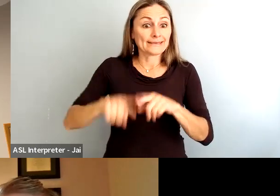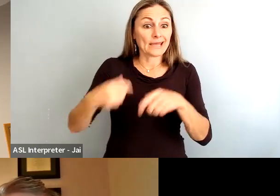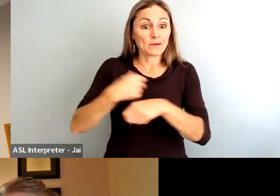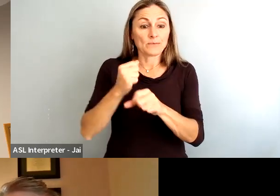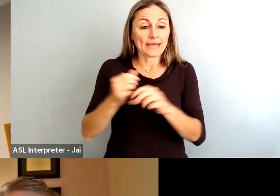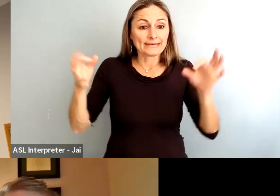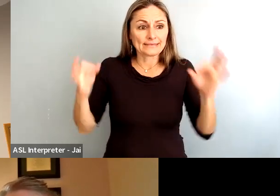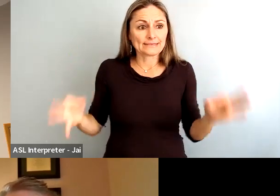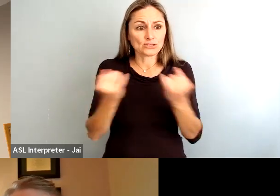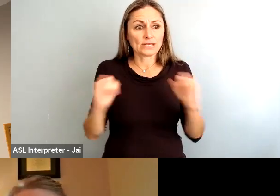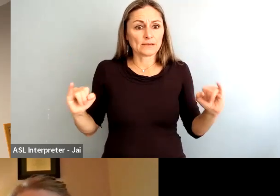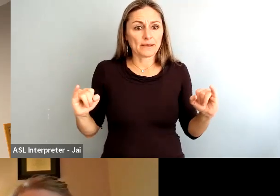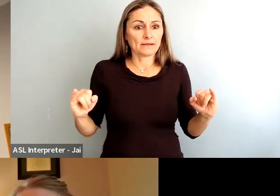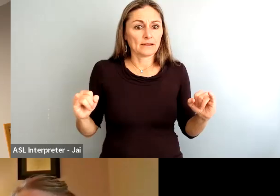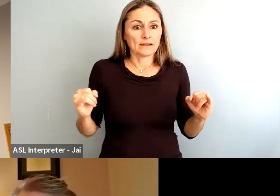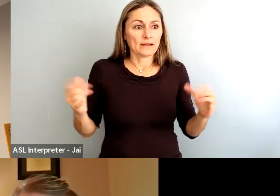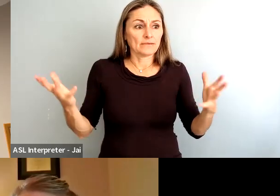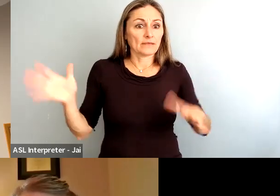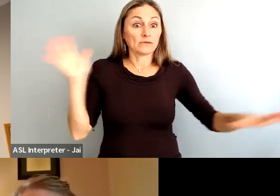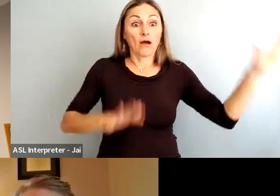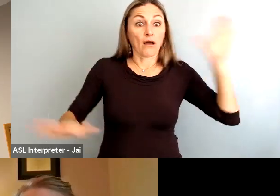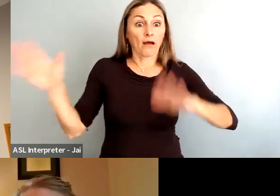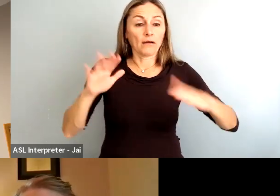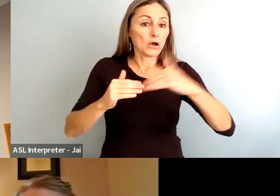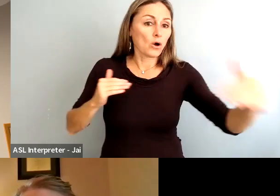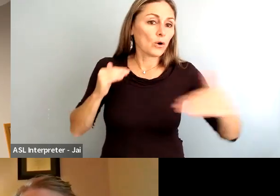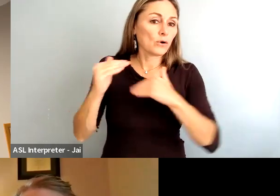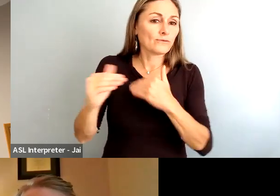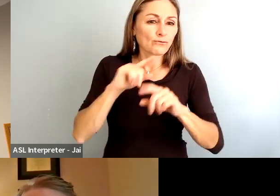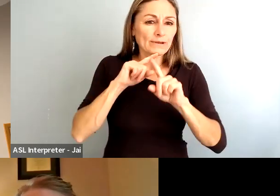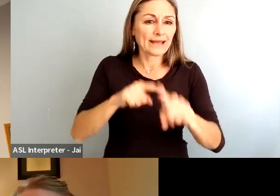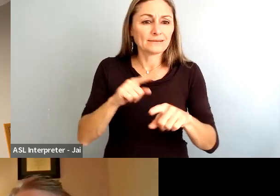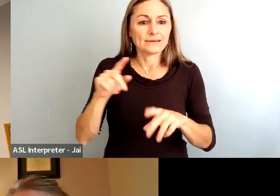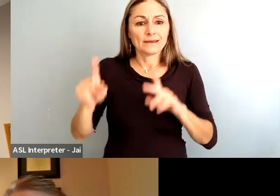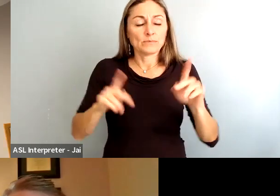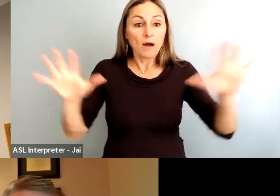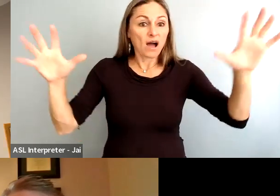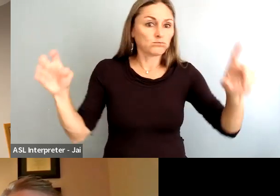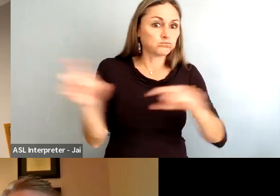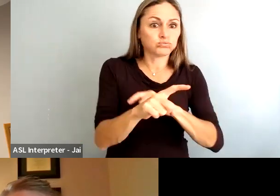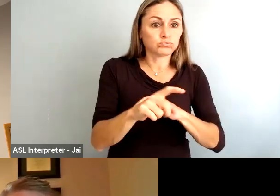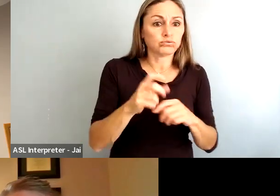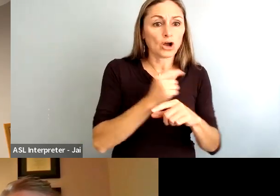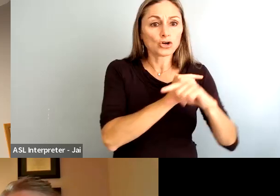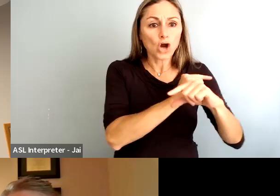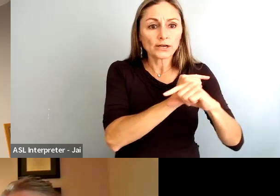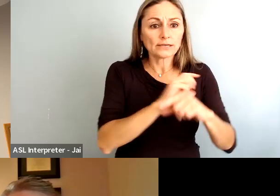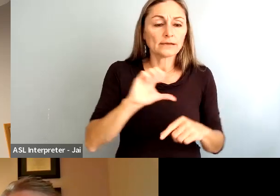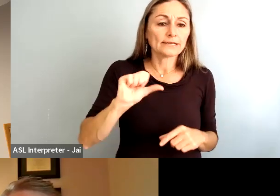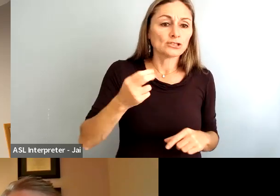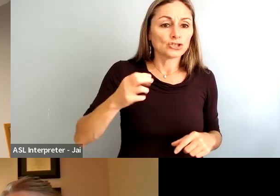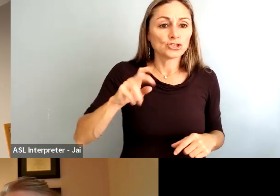decisions independently, then there's overreaction. People jump to guardianship and other ways